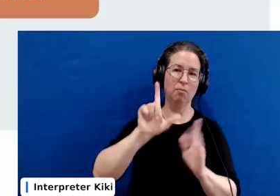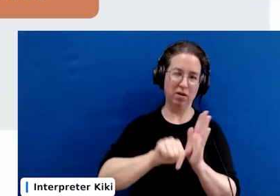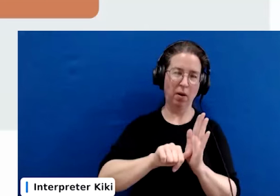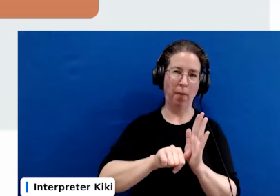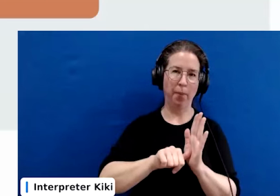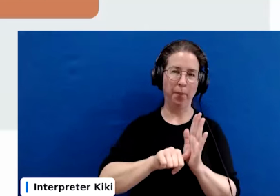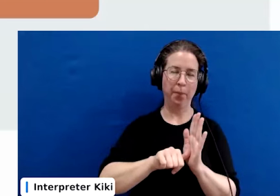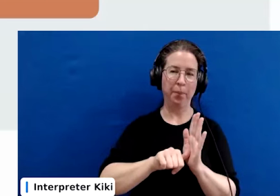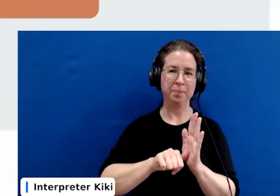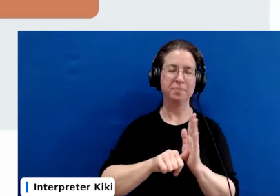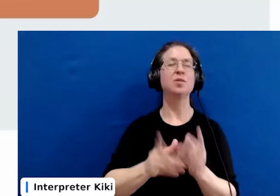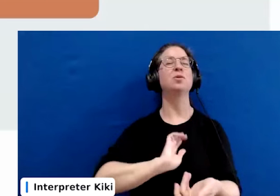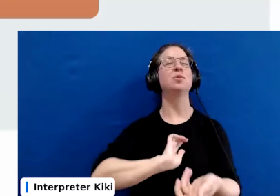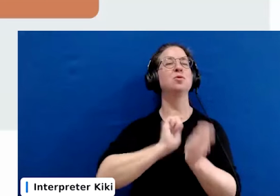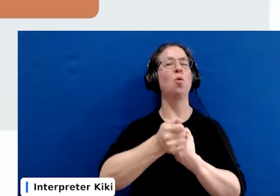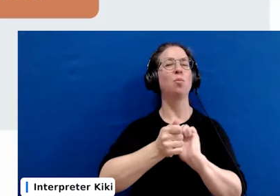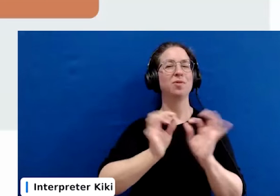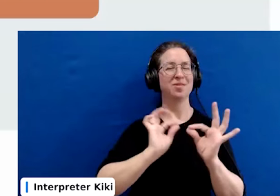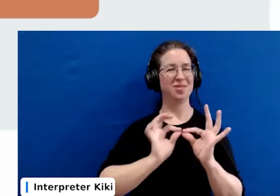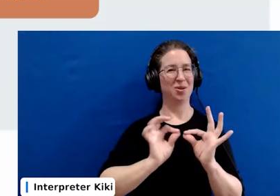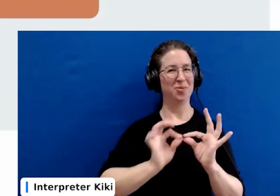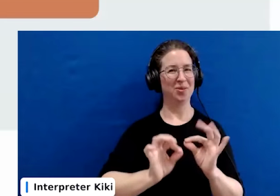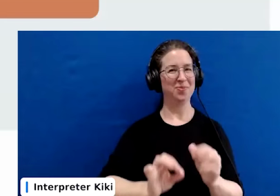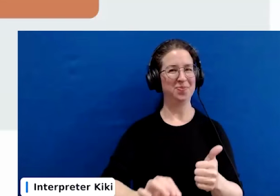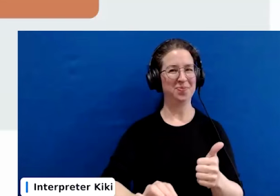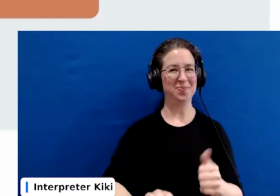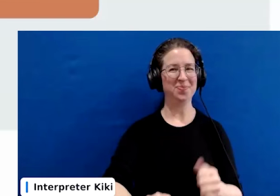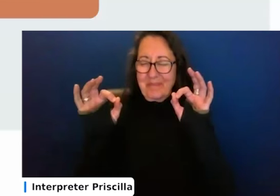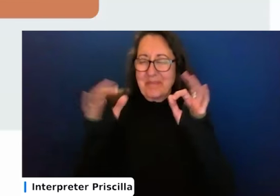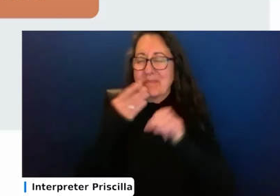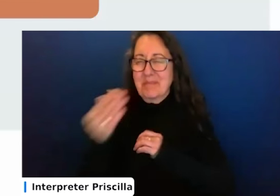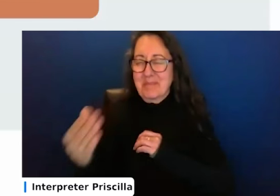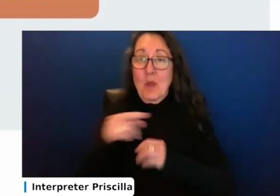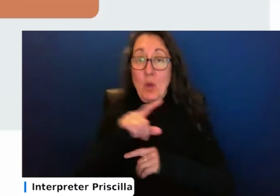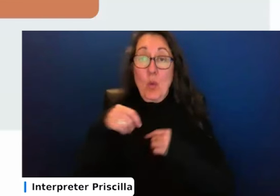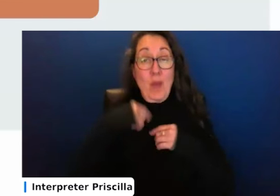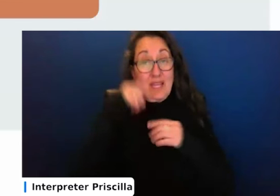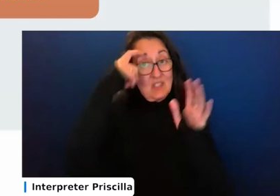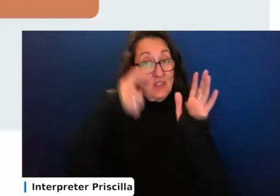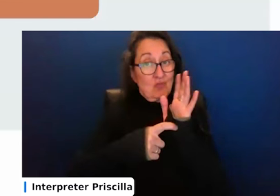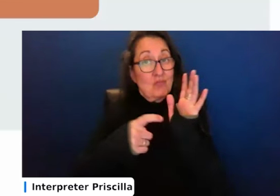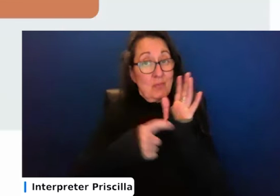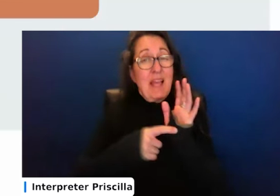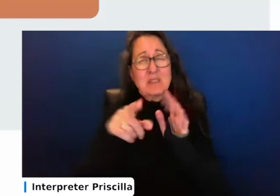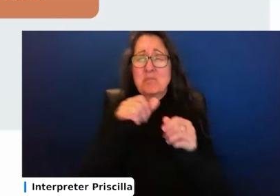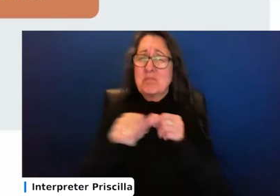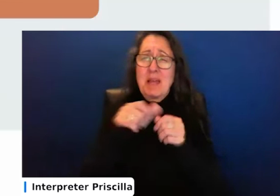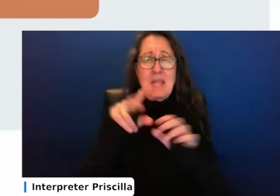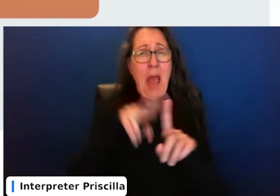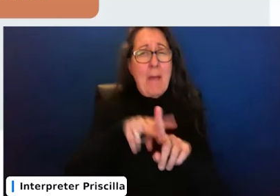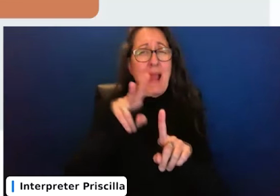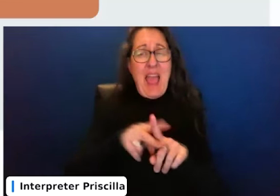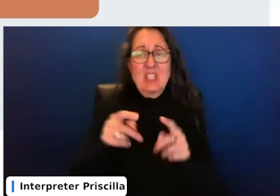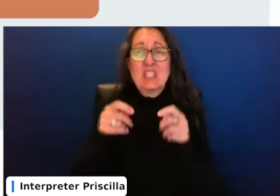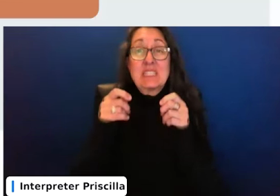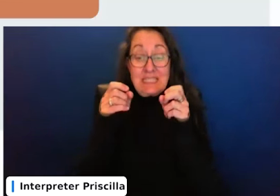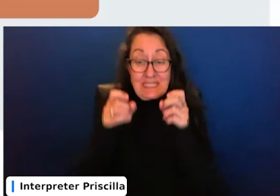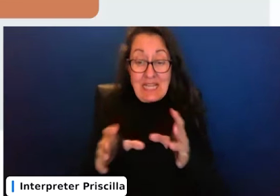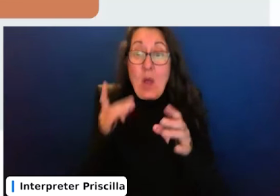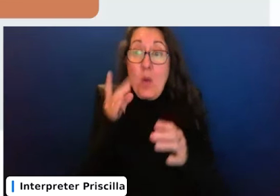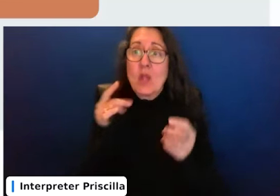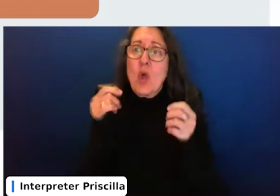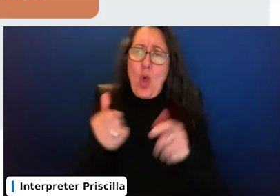time. We recommend you start your application early to allow you time to complete it ahead of